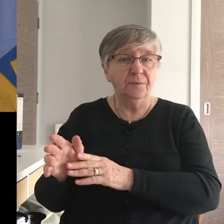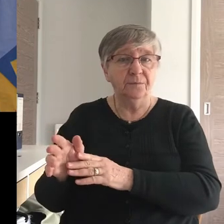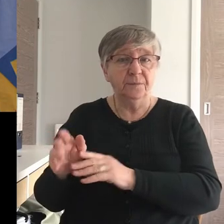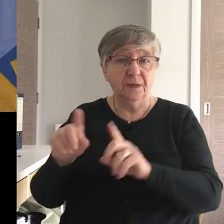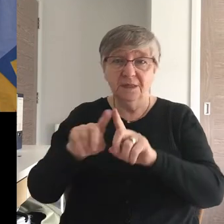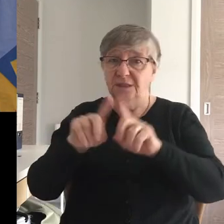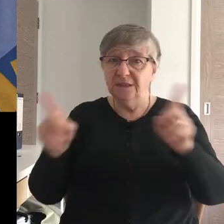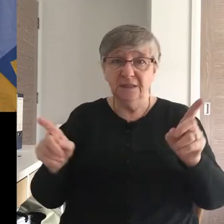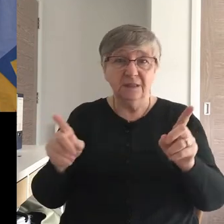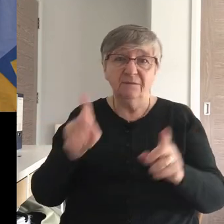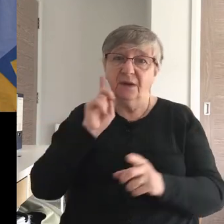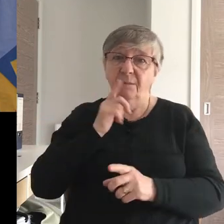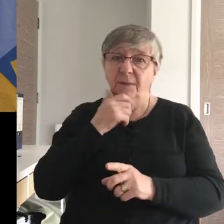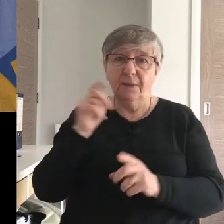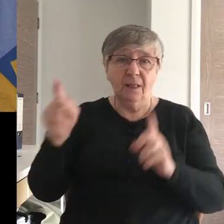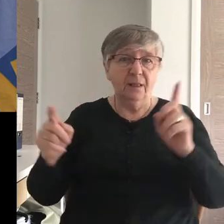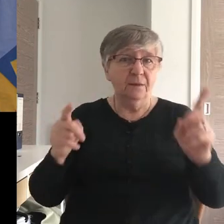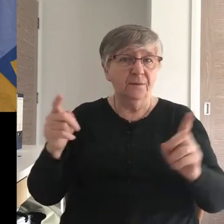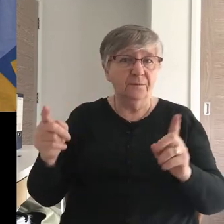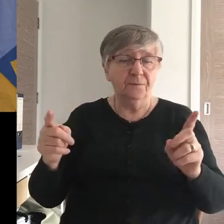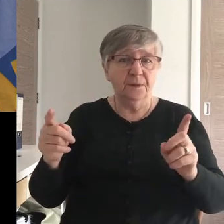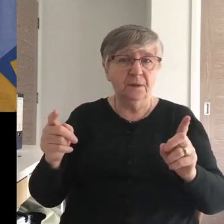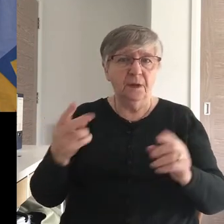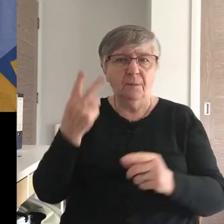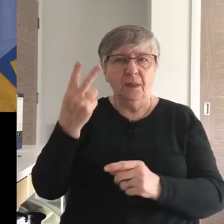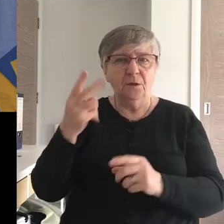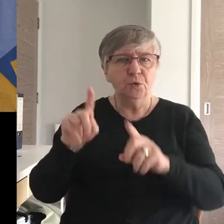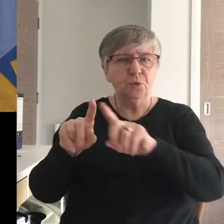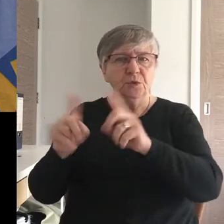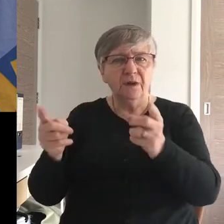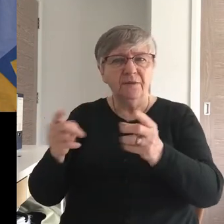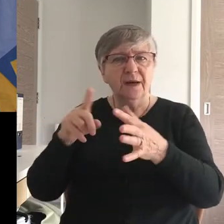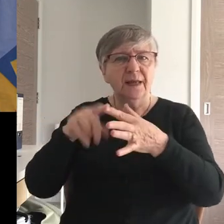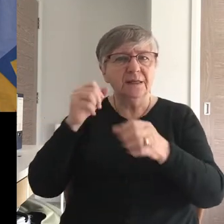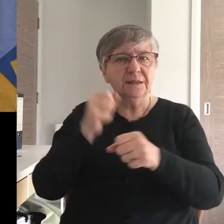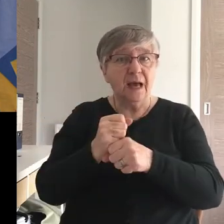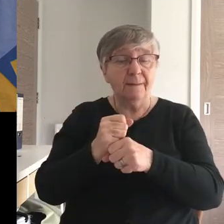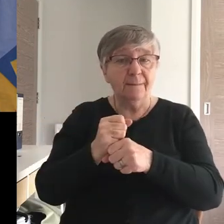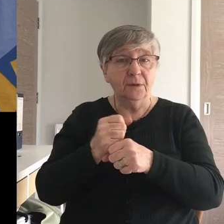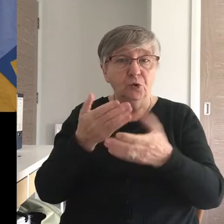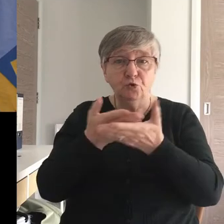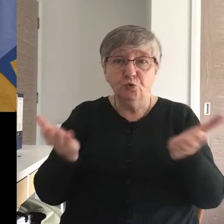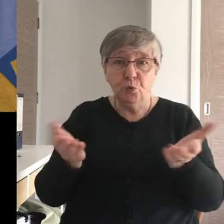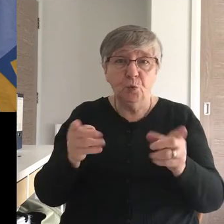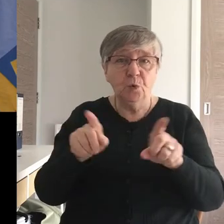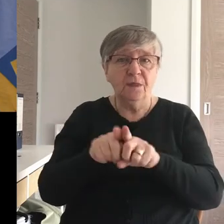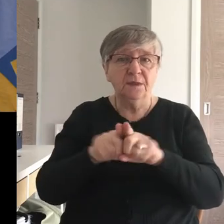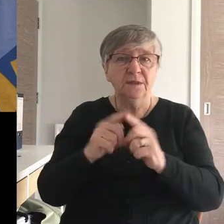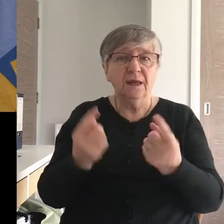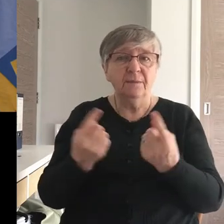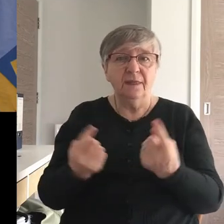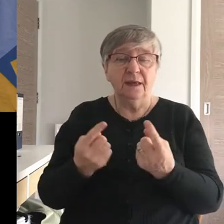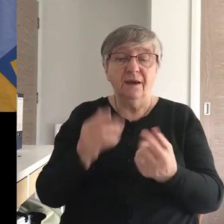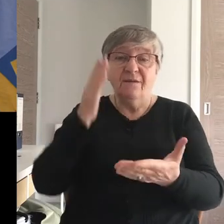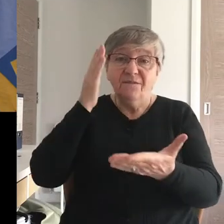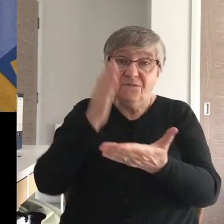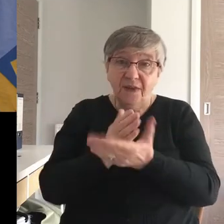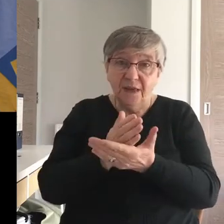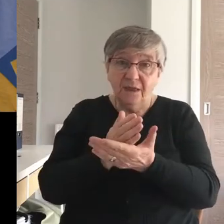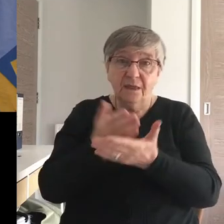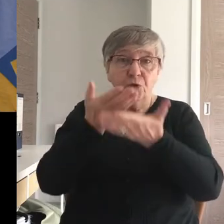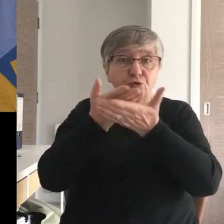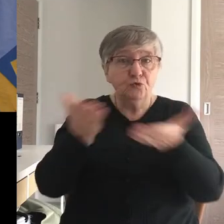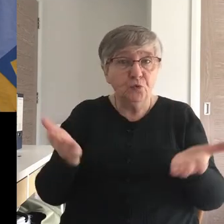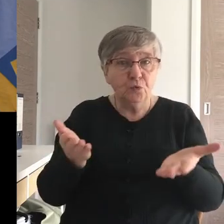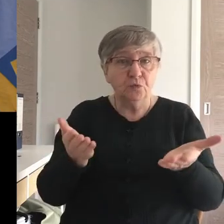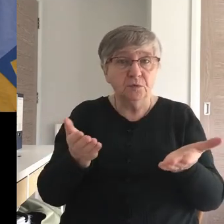Very different. And these two very different examples make the same point, that faith is shown in our